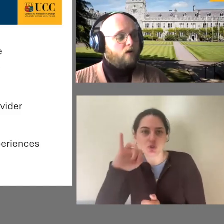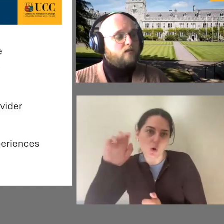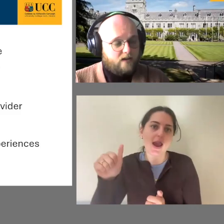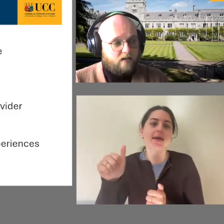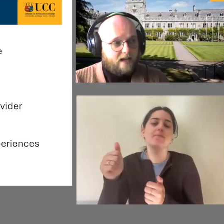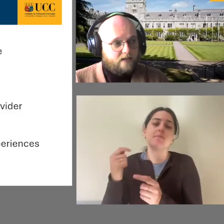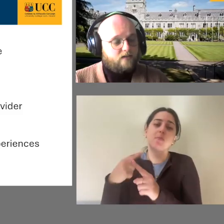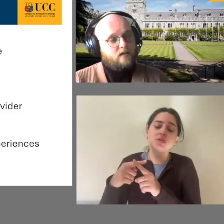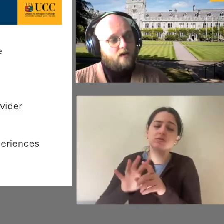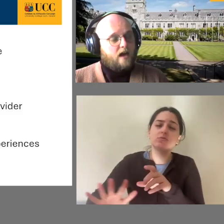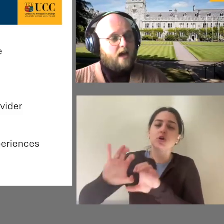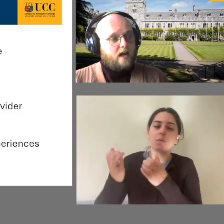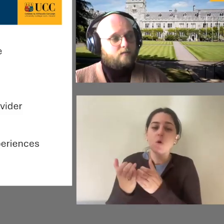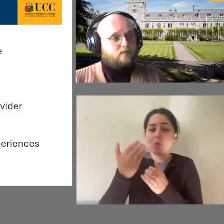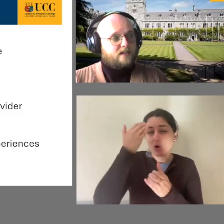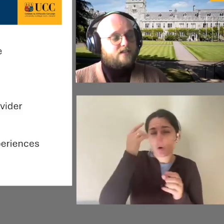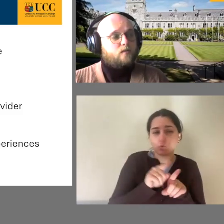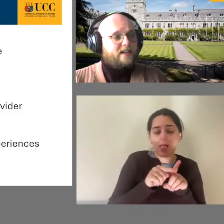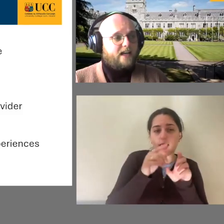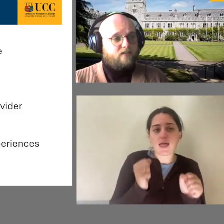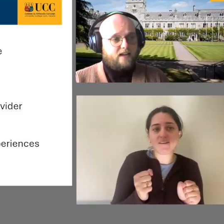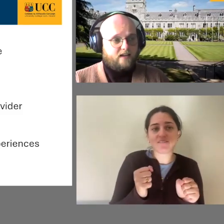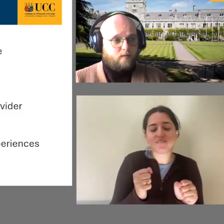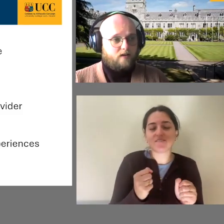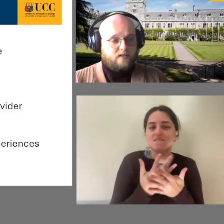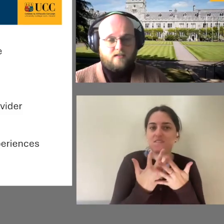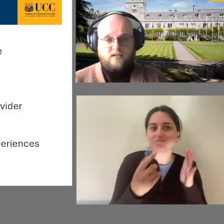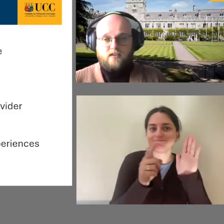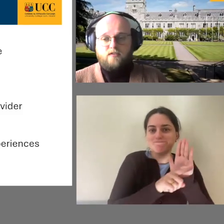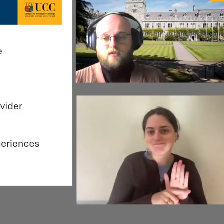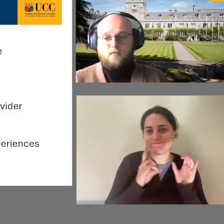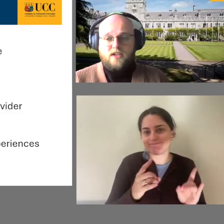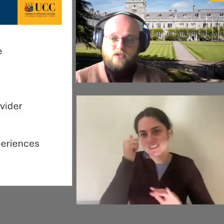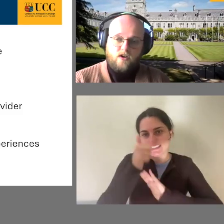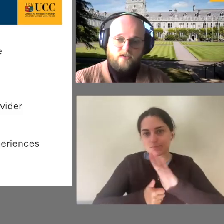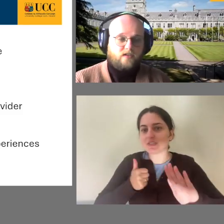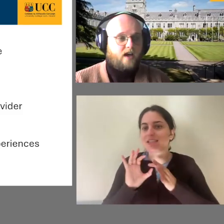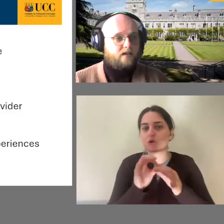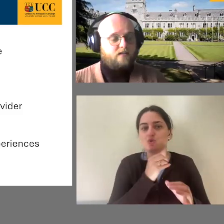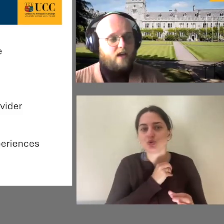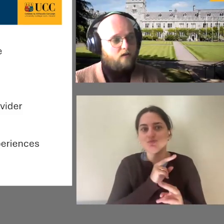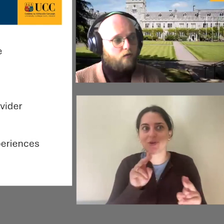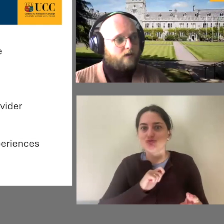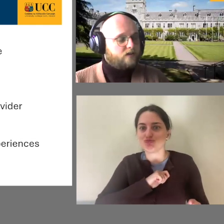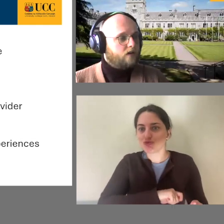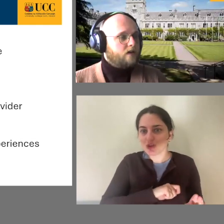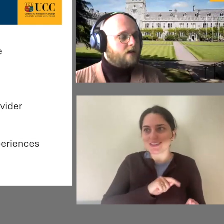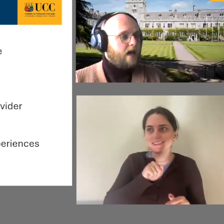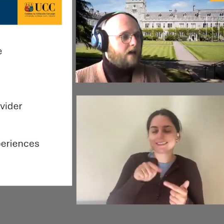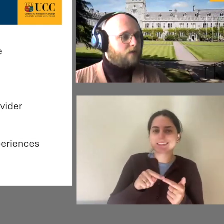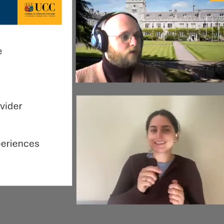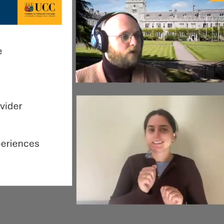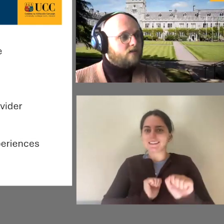we also know that there is considerable negative health experiences, things around mistrust and care